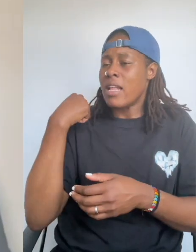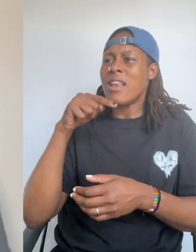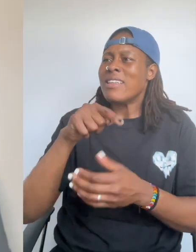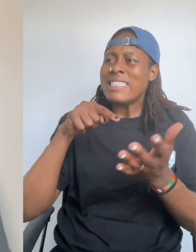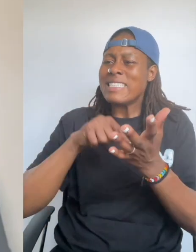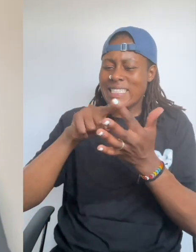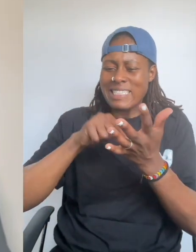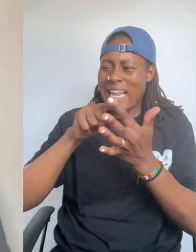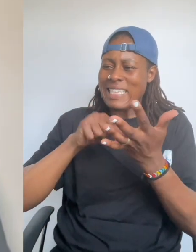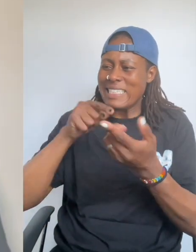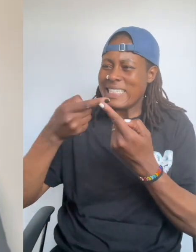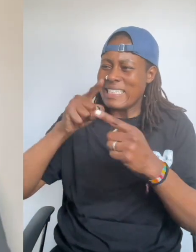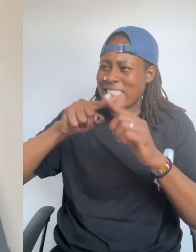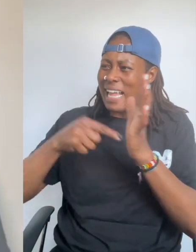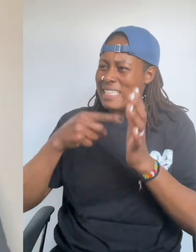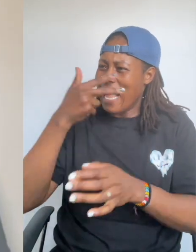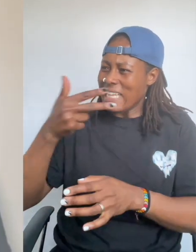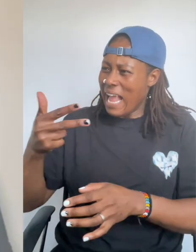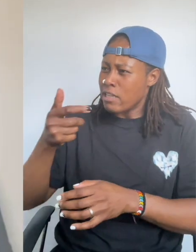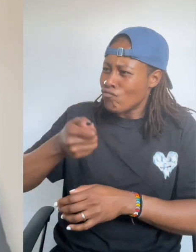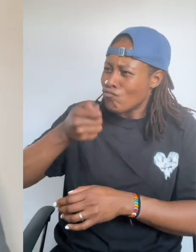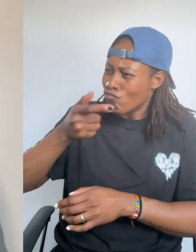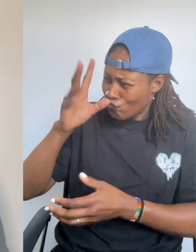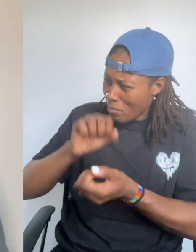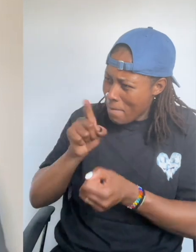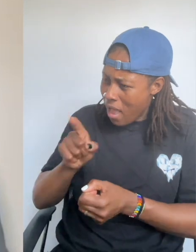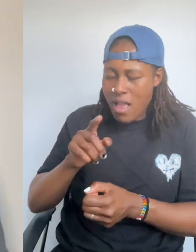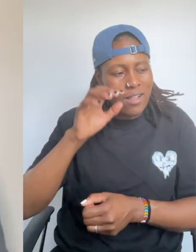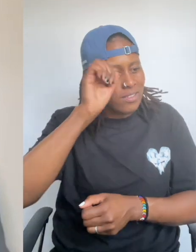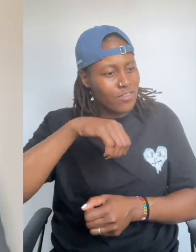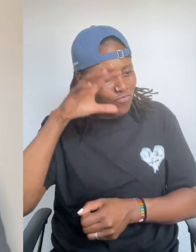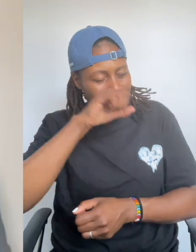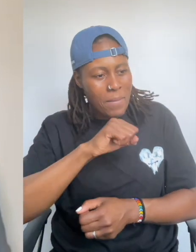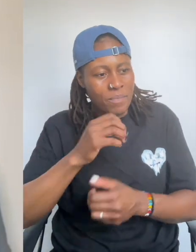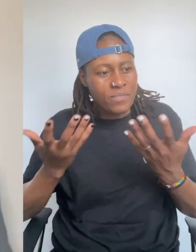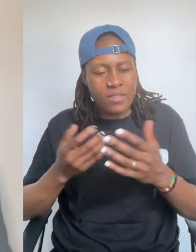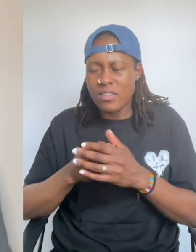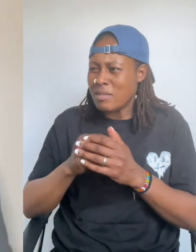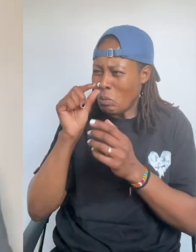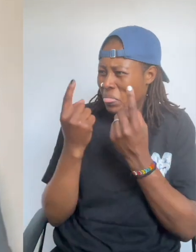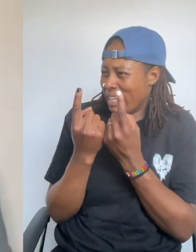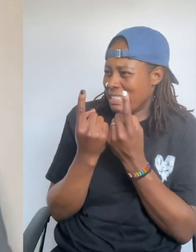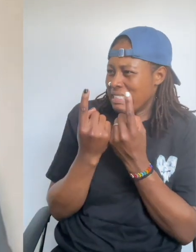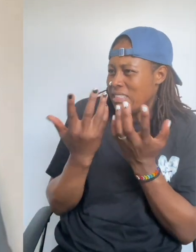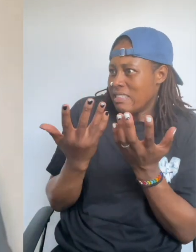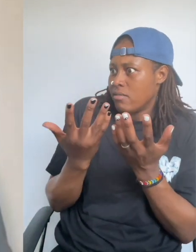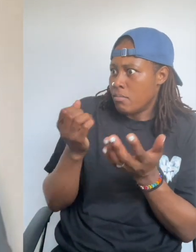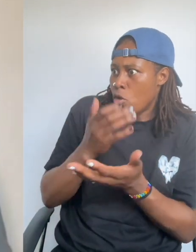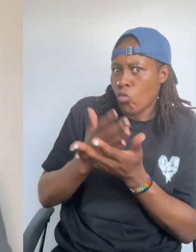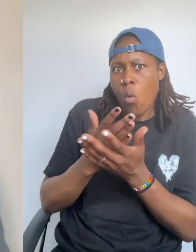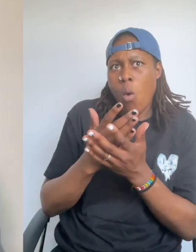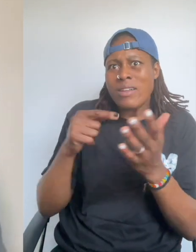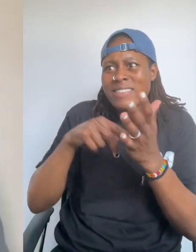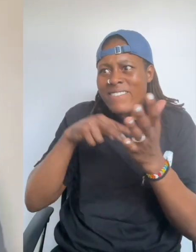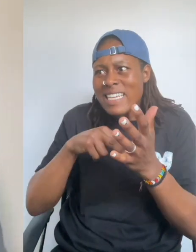was teletext 888. I don't know if you remember that, Yeah, but yeah. So um, small things like that